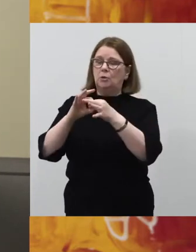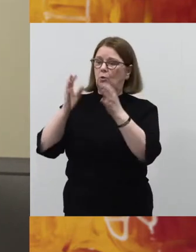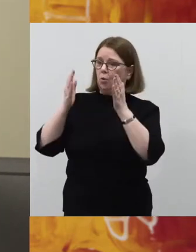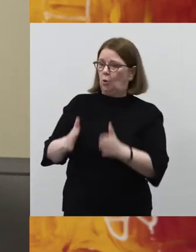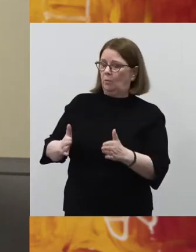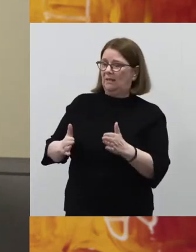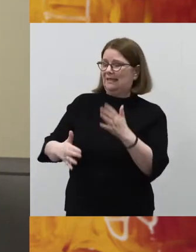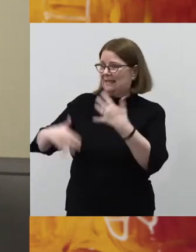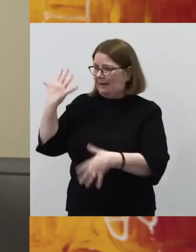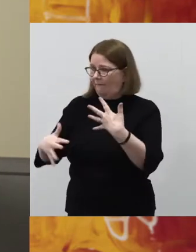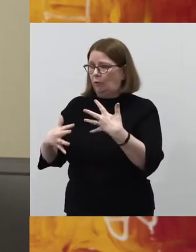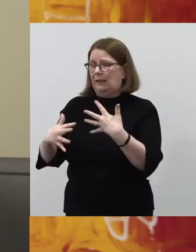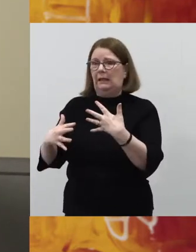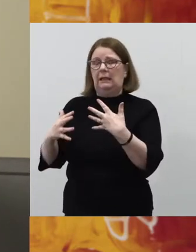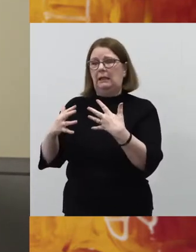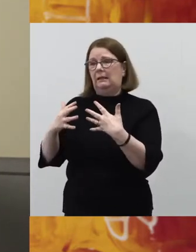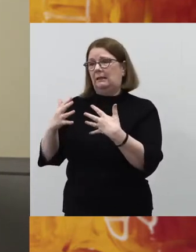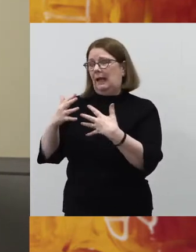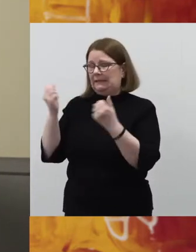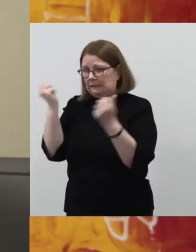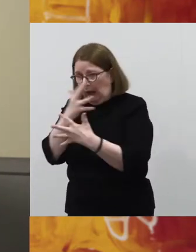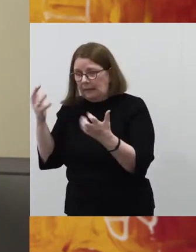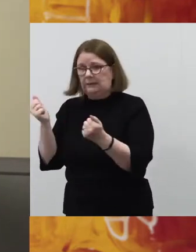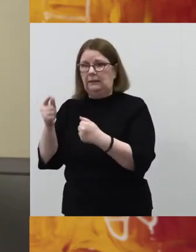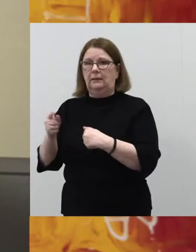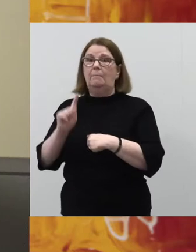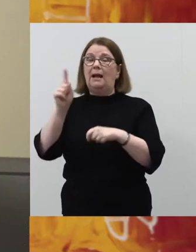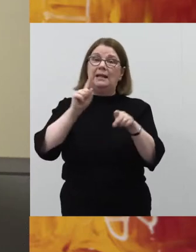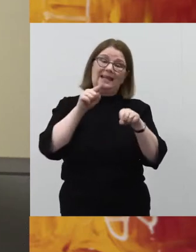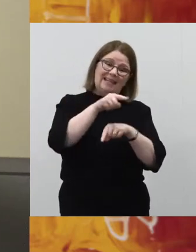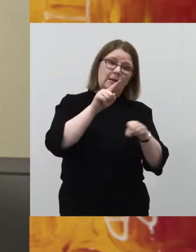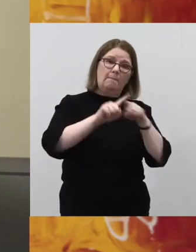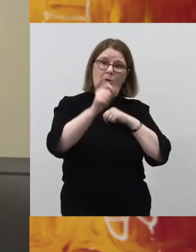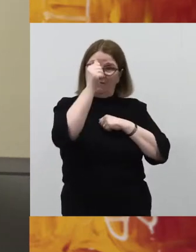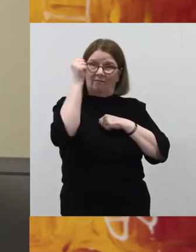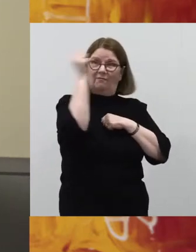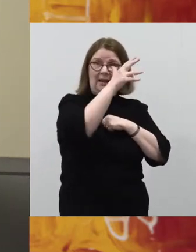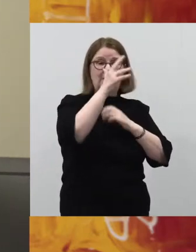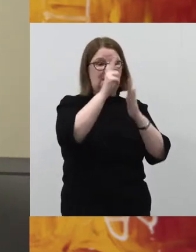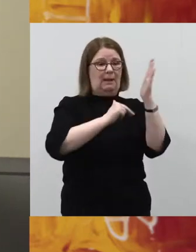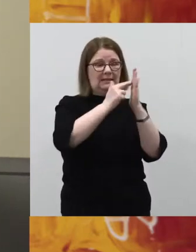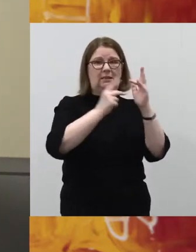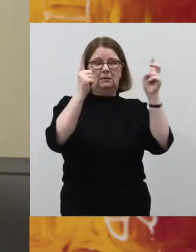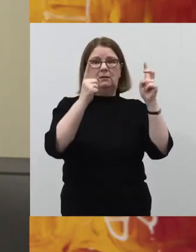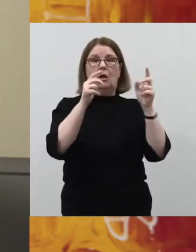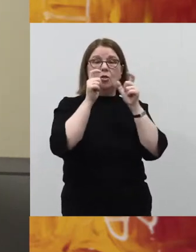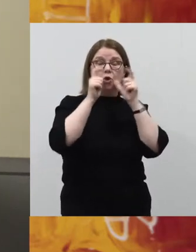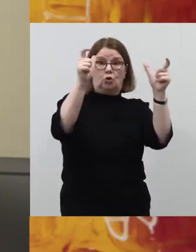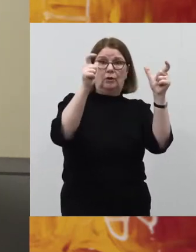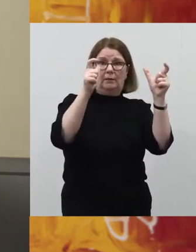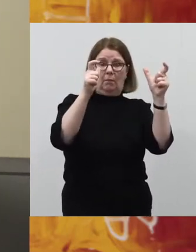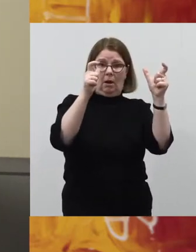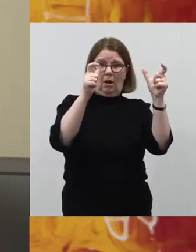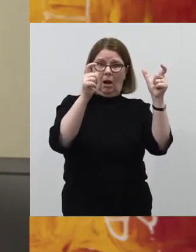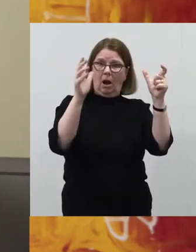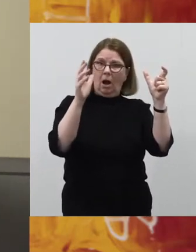all when we look at this work, seems to speak for all human suffering. Not surprisingly then, it has indeed